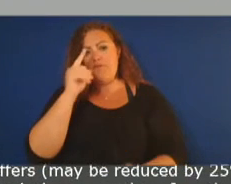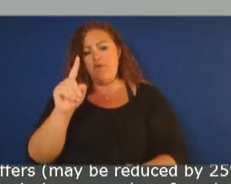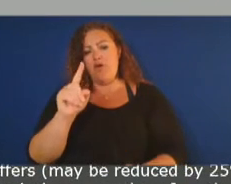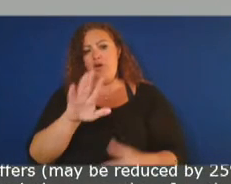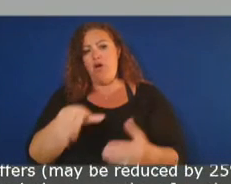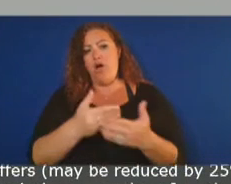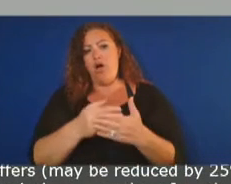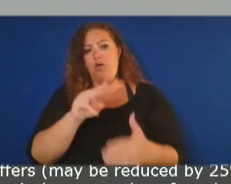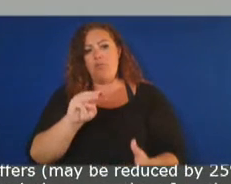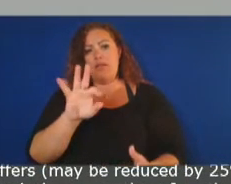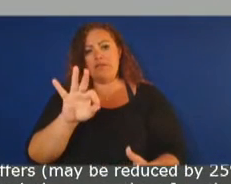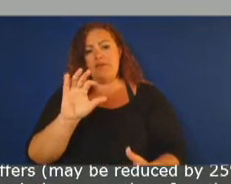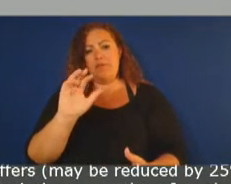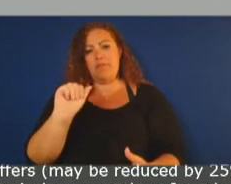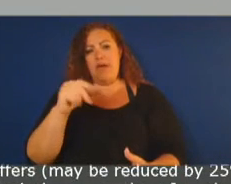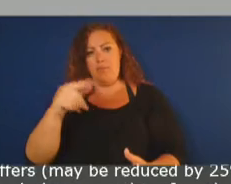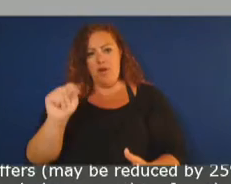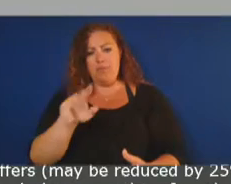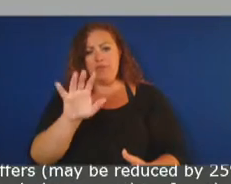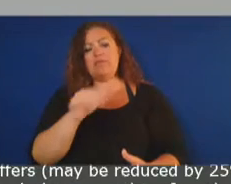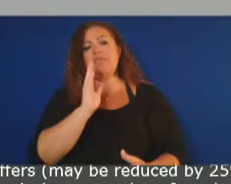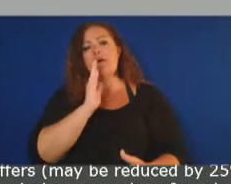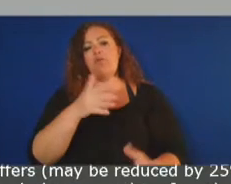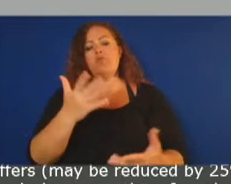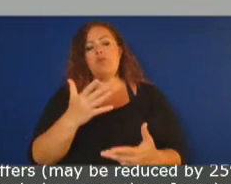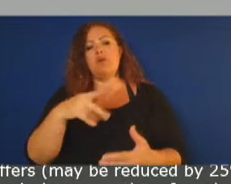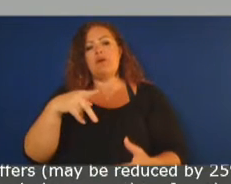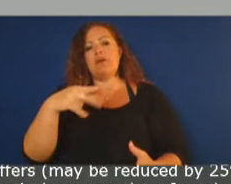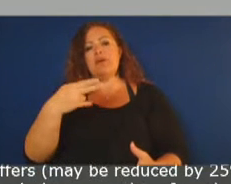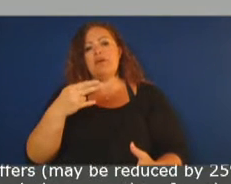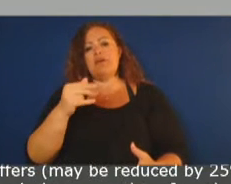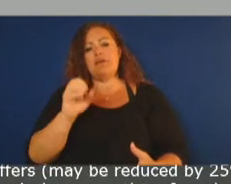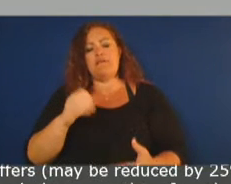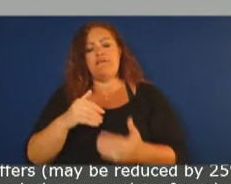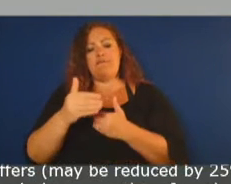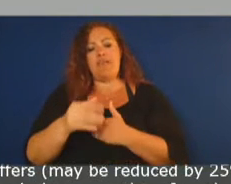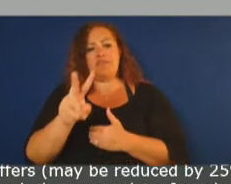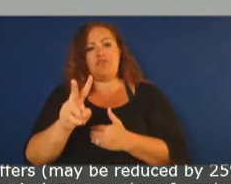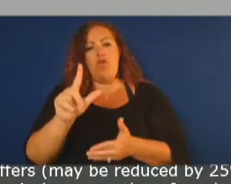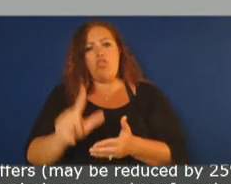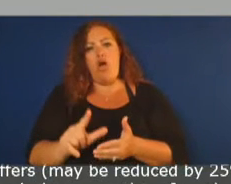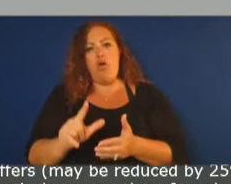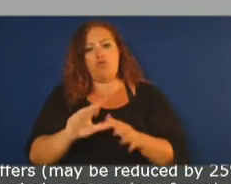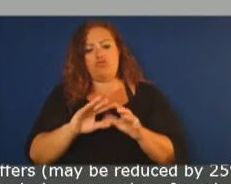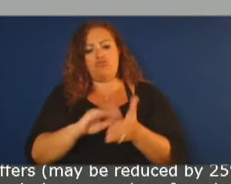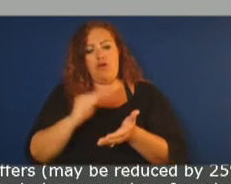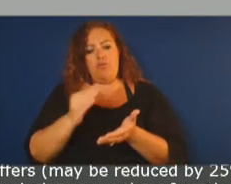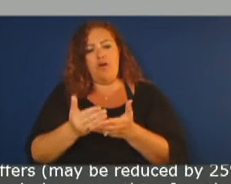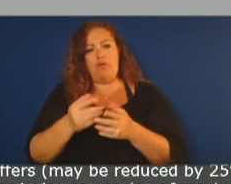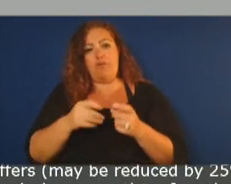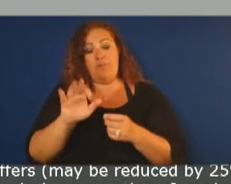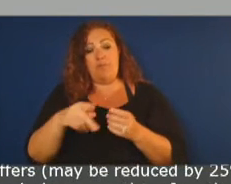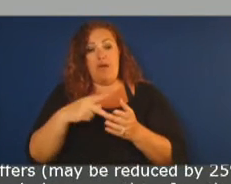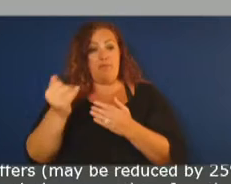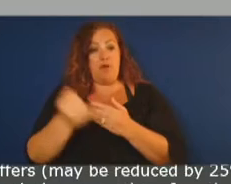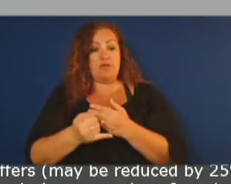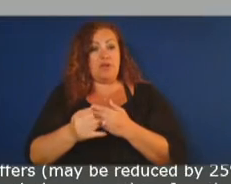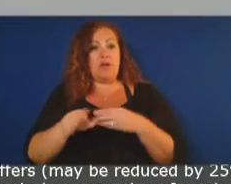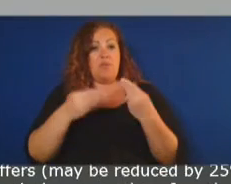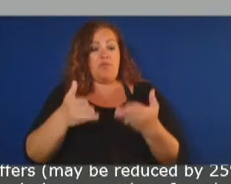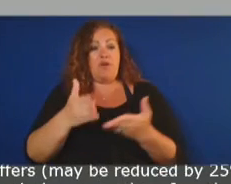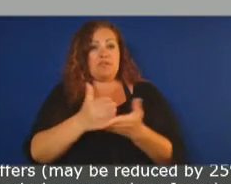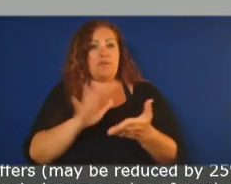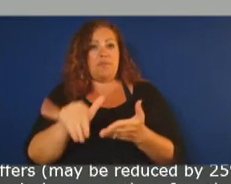apartment so this would essentially be a phase two at a lower density uh from that project that was already approved so providing some of that transition